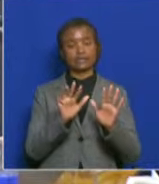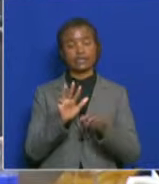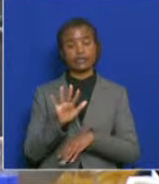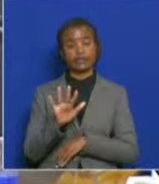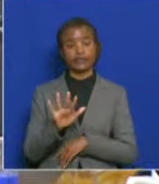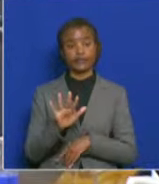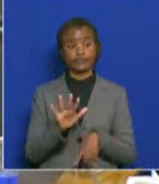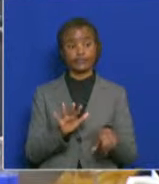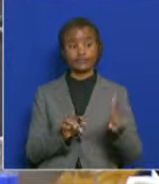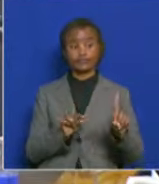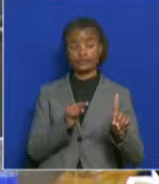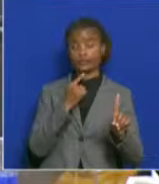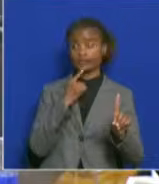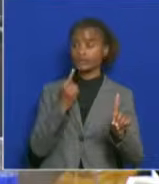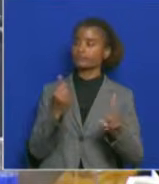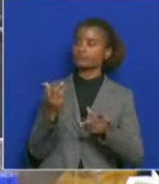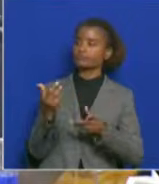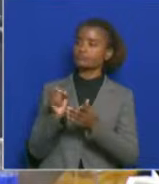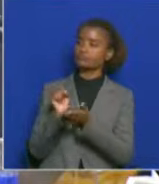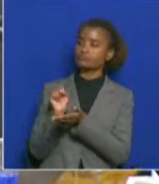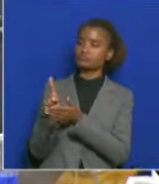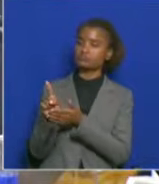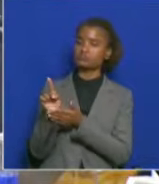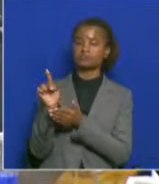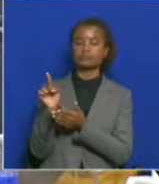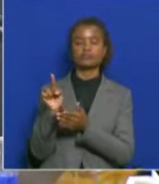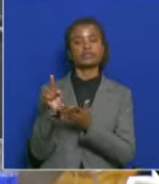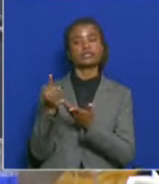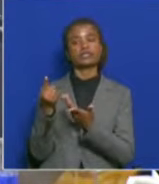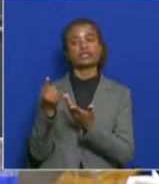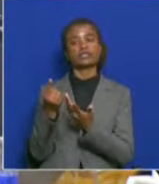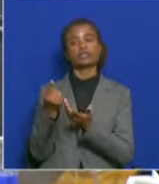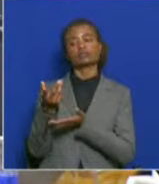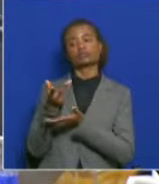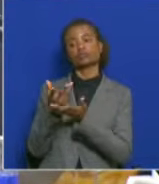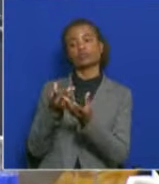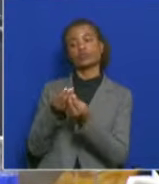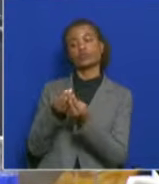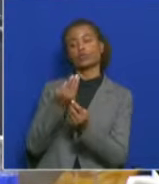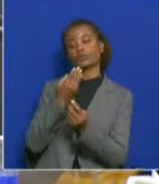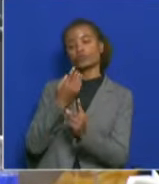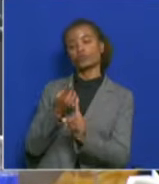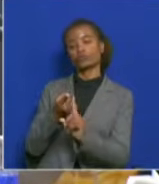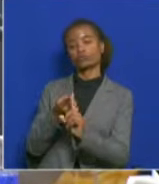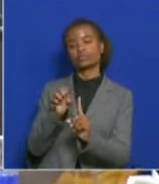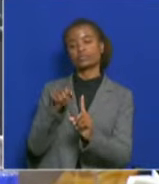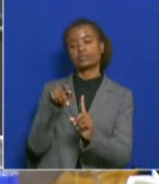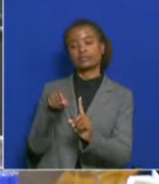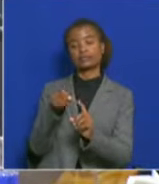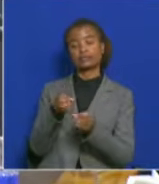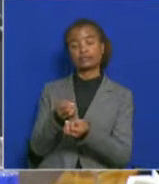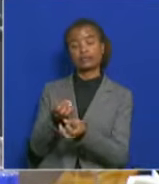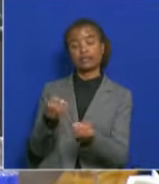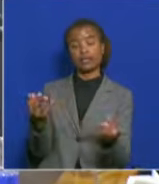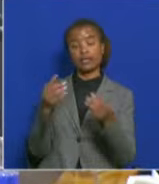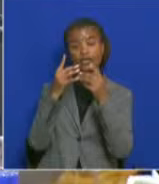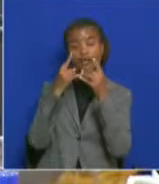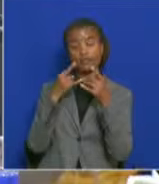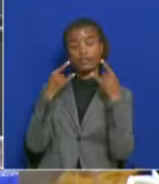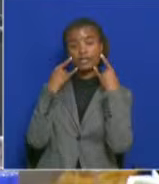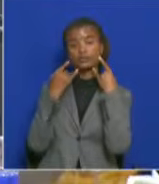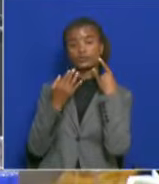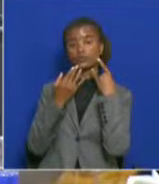get contract to supply SAPS with masks, with SAP's logo I'm making